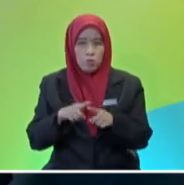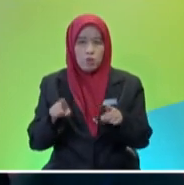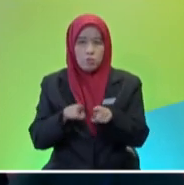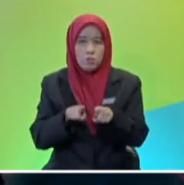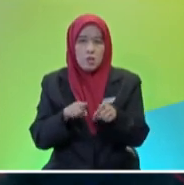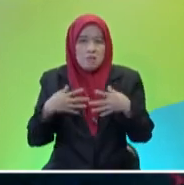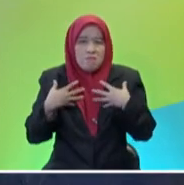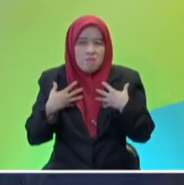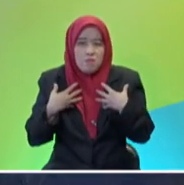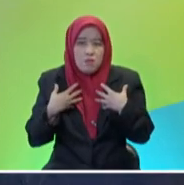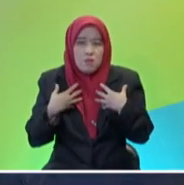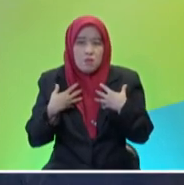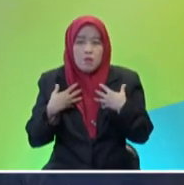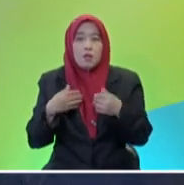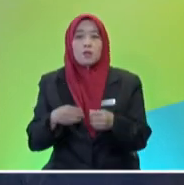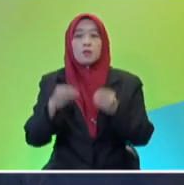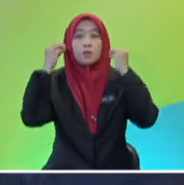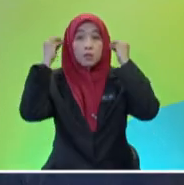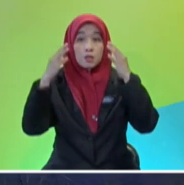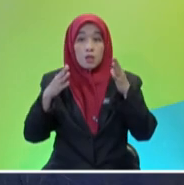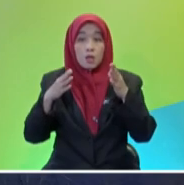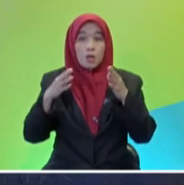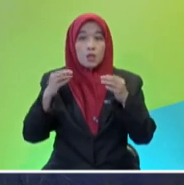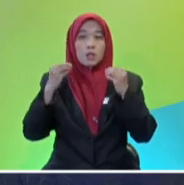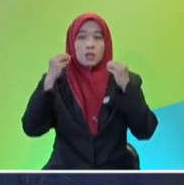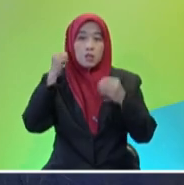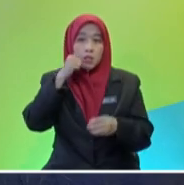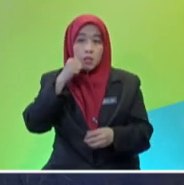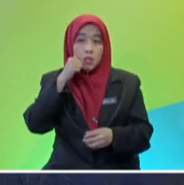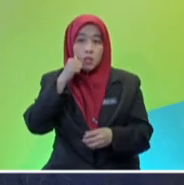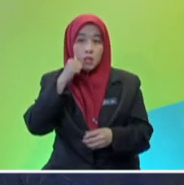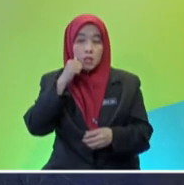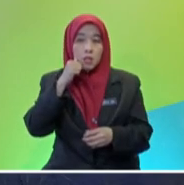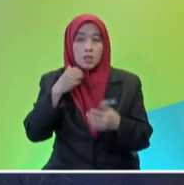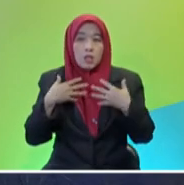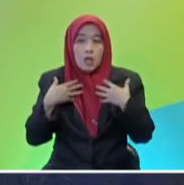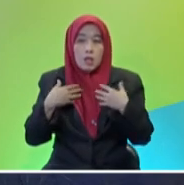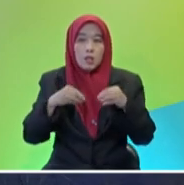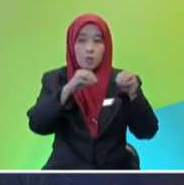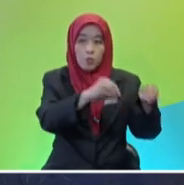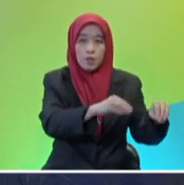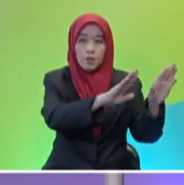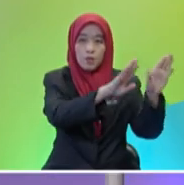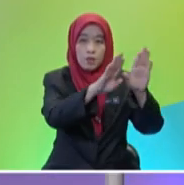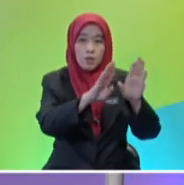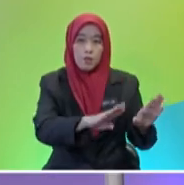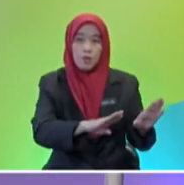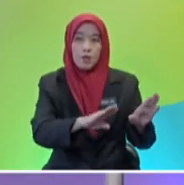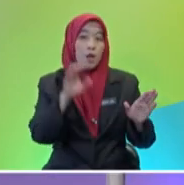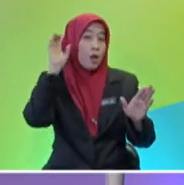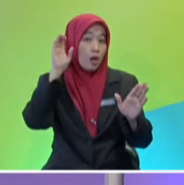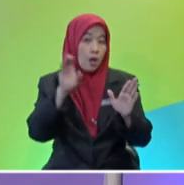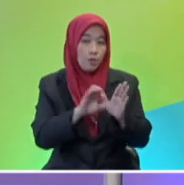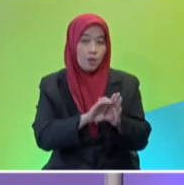Okay, where does that picture go? Okay, she's scared. That means it's here, teacher. Okay, the next one.